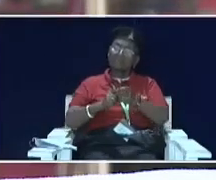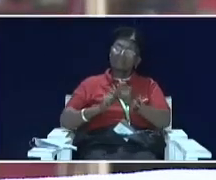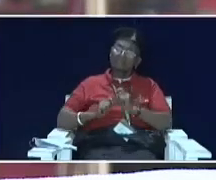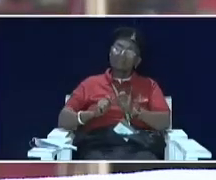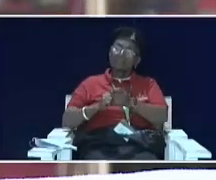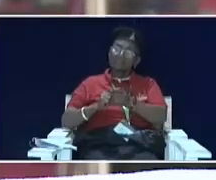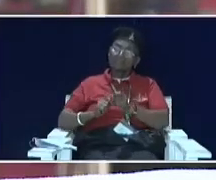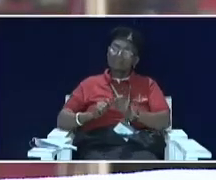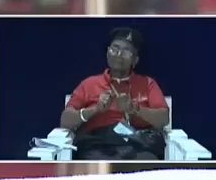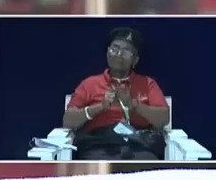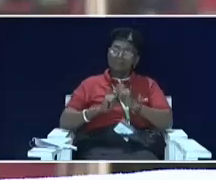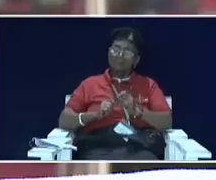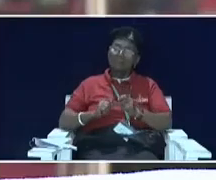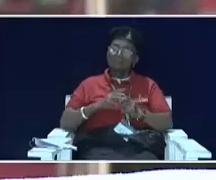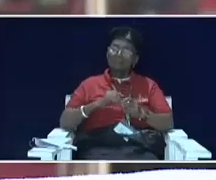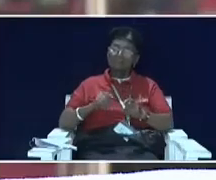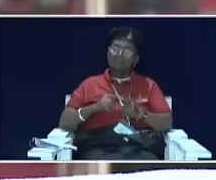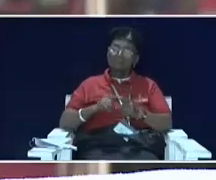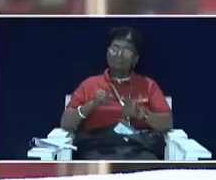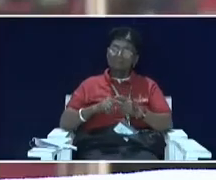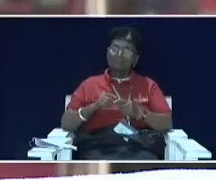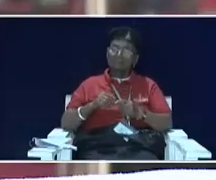And then